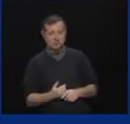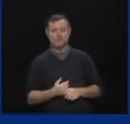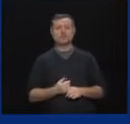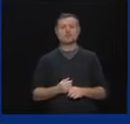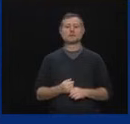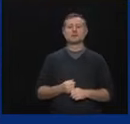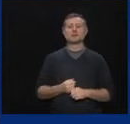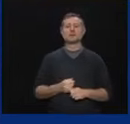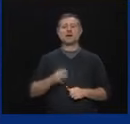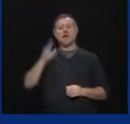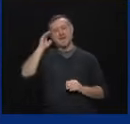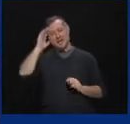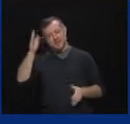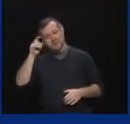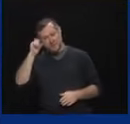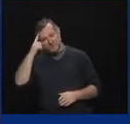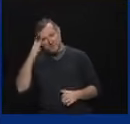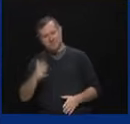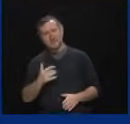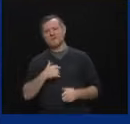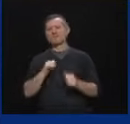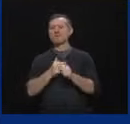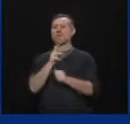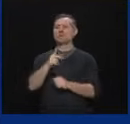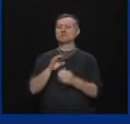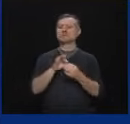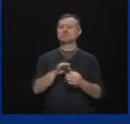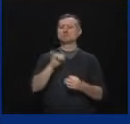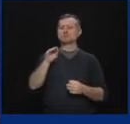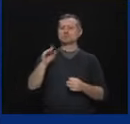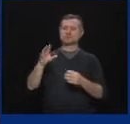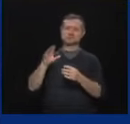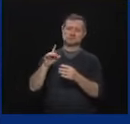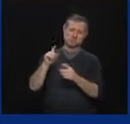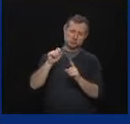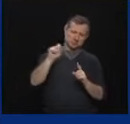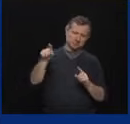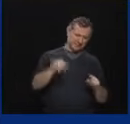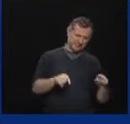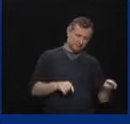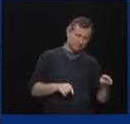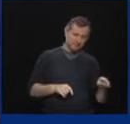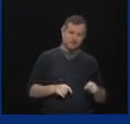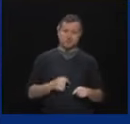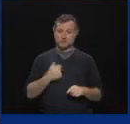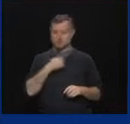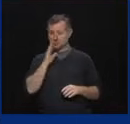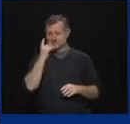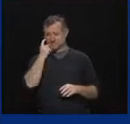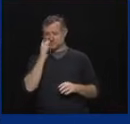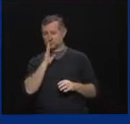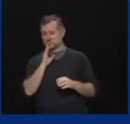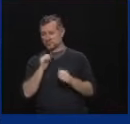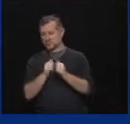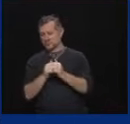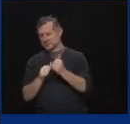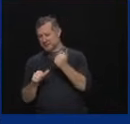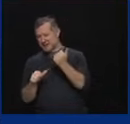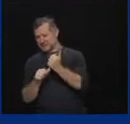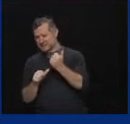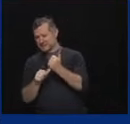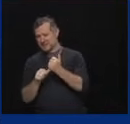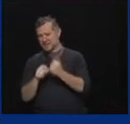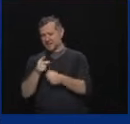Hi, Governor. I wanted to follow up on Jimmy's question as well. I spoke with a assisted care facility in Chautauqua County yesterday.